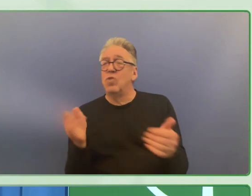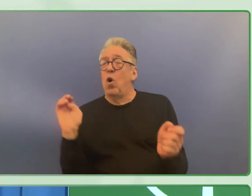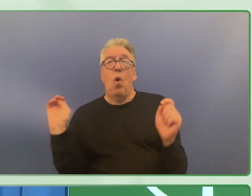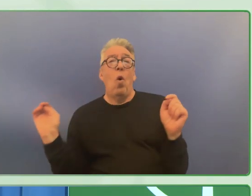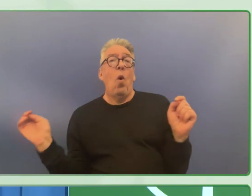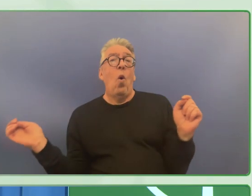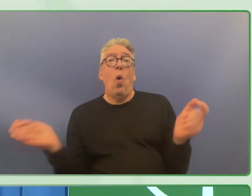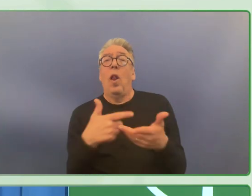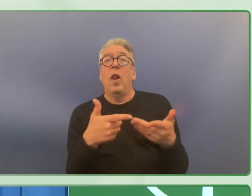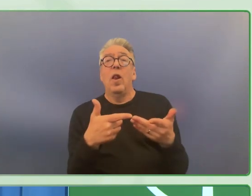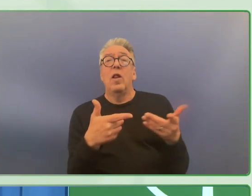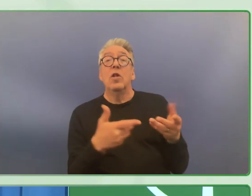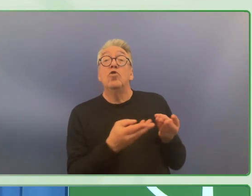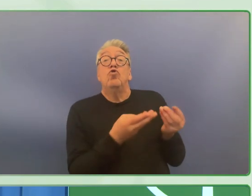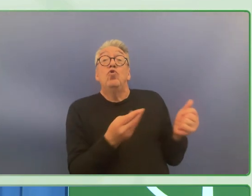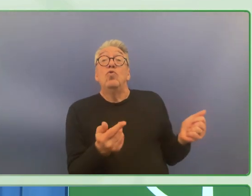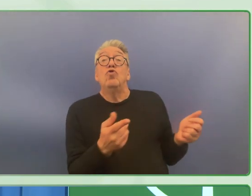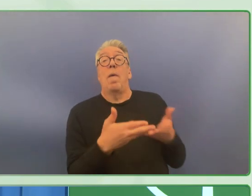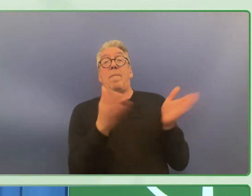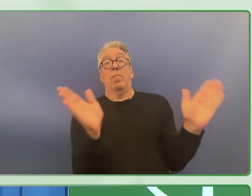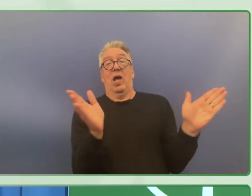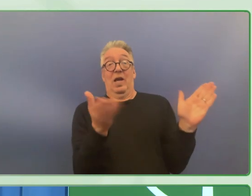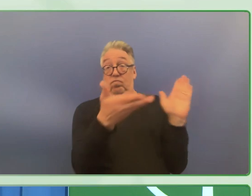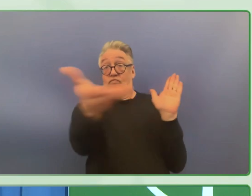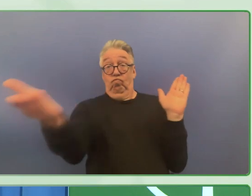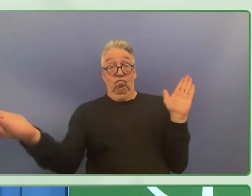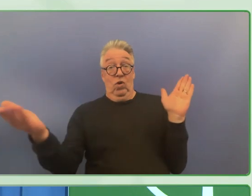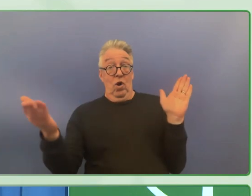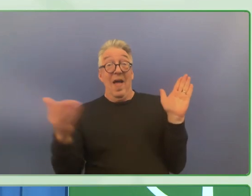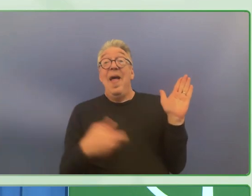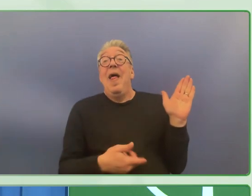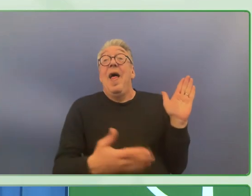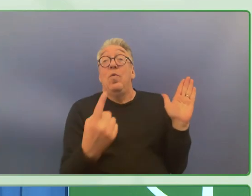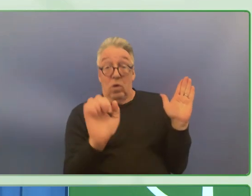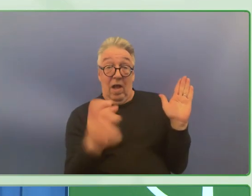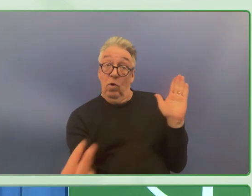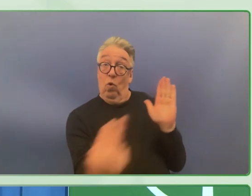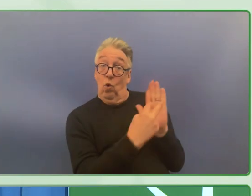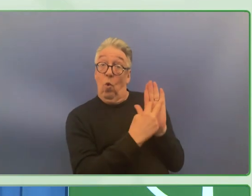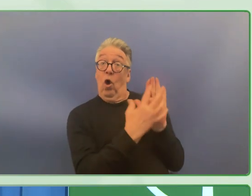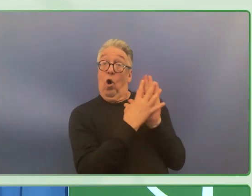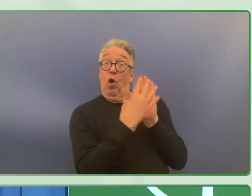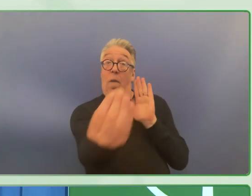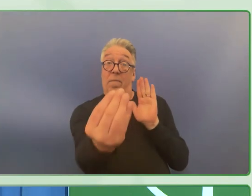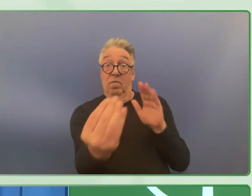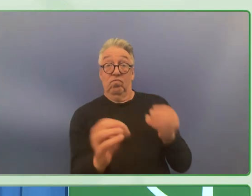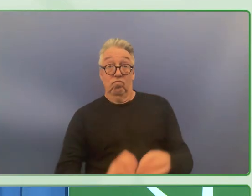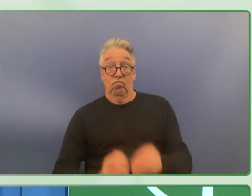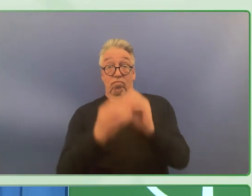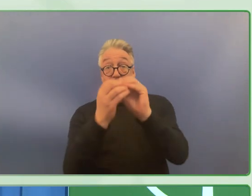means that they belong to humanity, and anyone can download and create them anywhere.